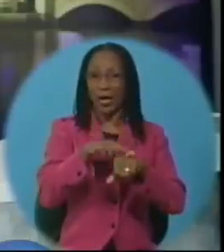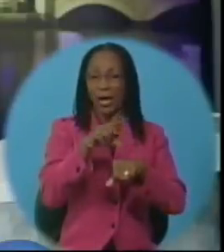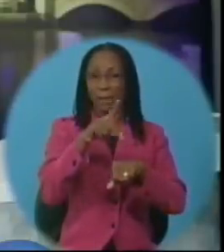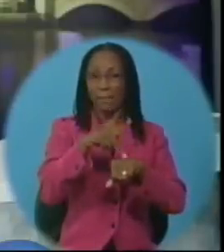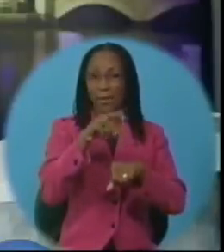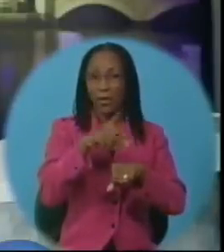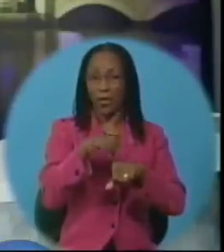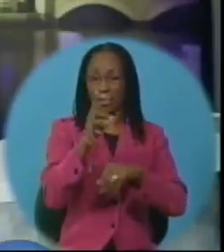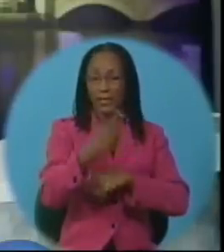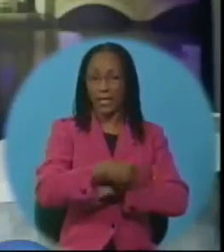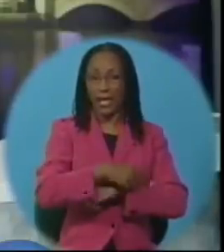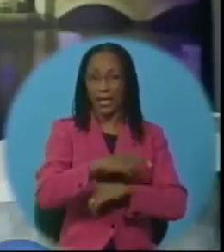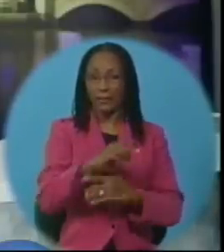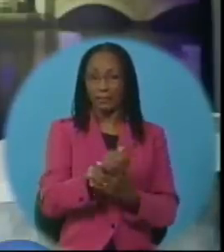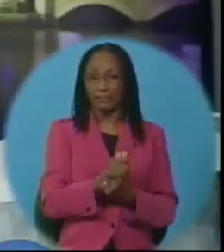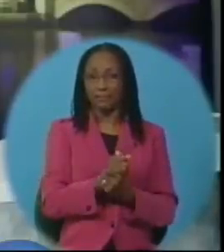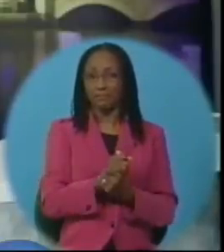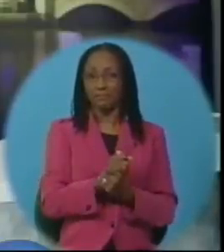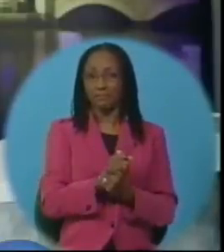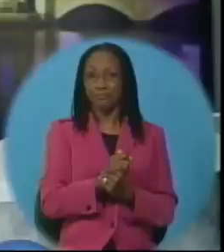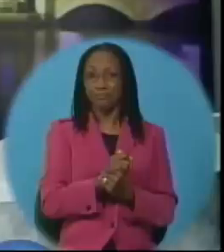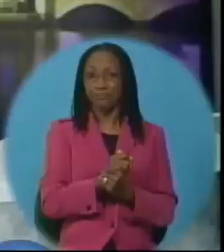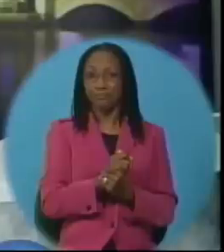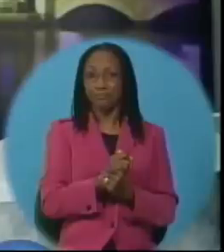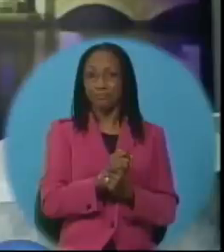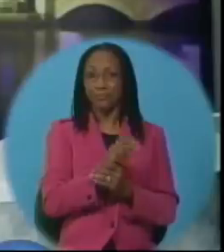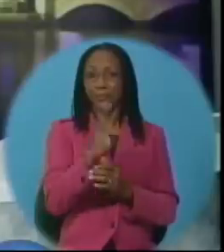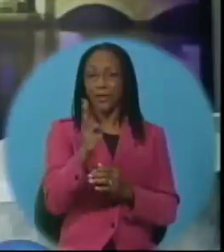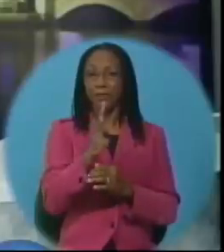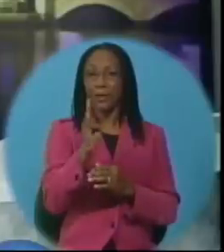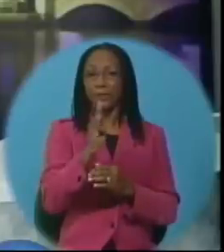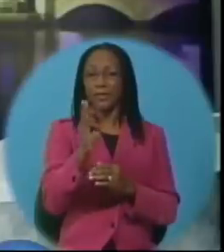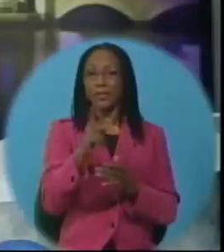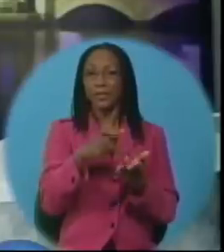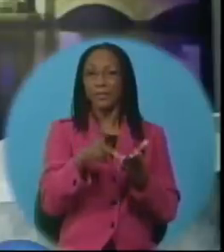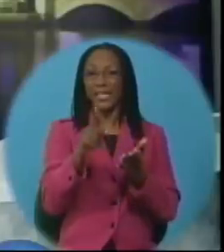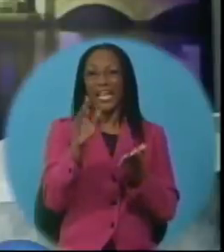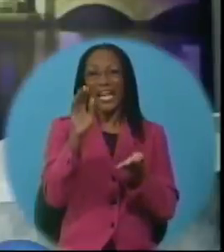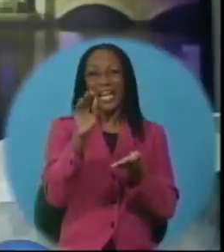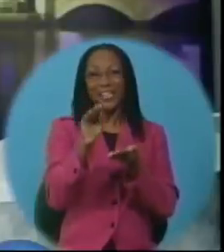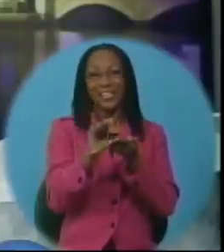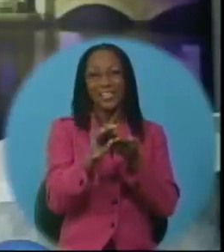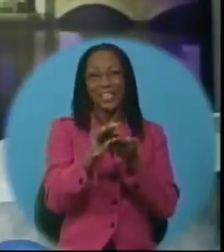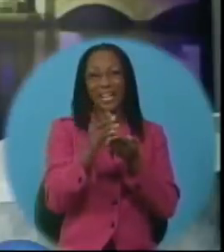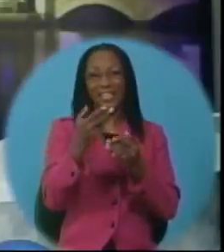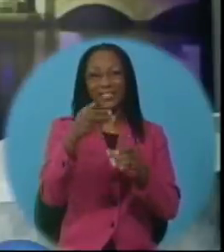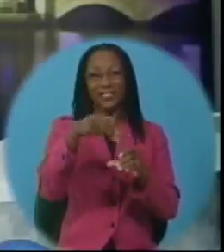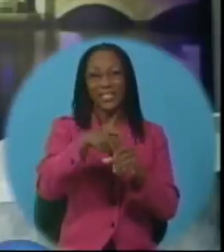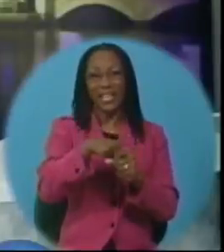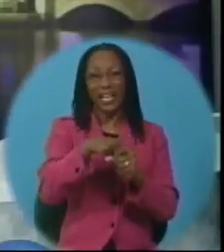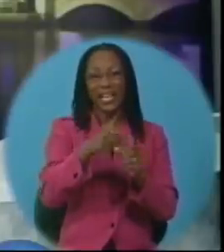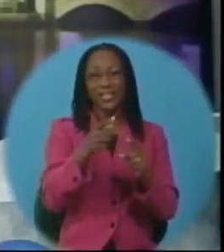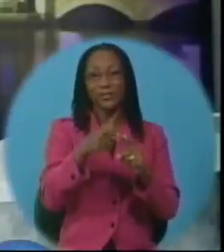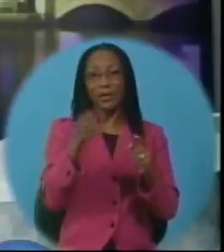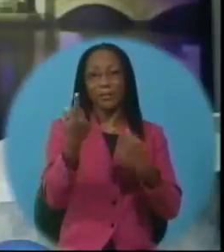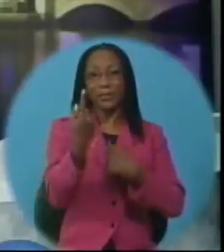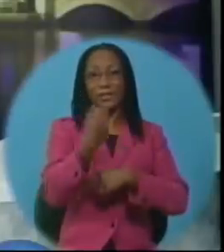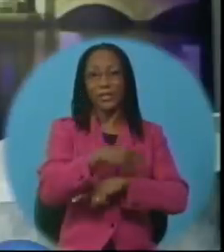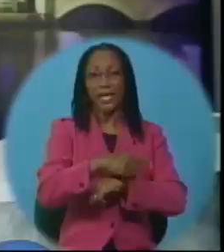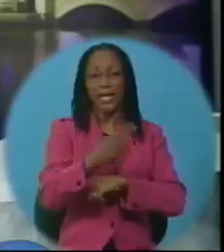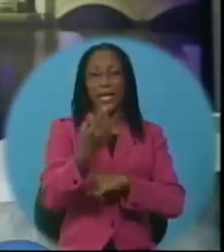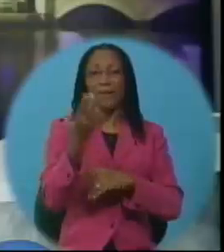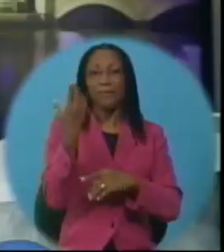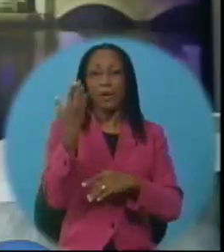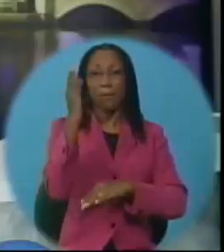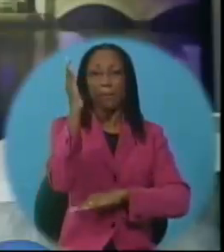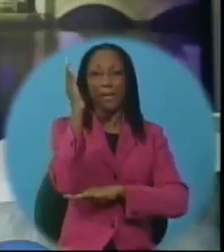today. Well, Barbadians are paying a little less for petroleum products from today. As of midnight